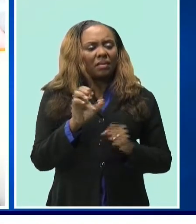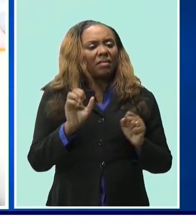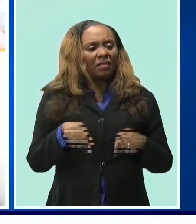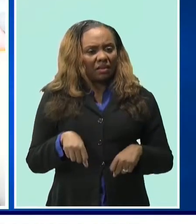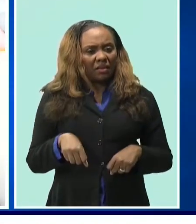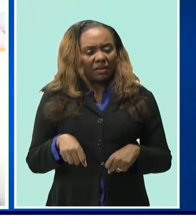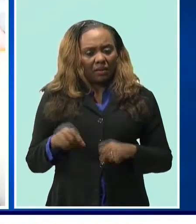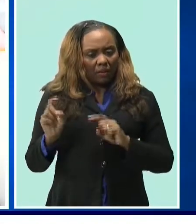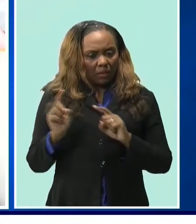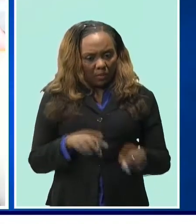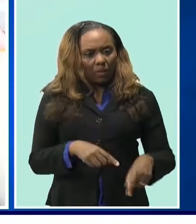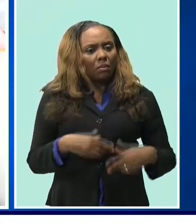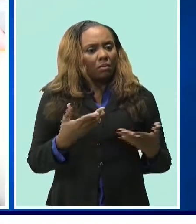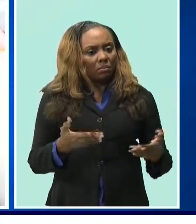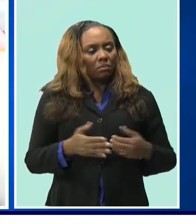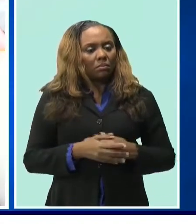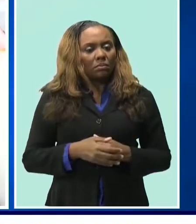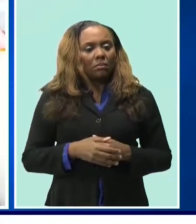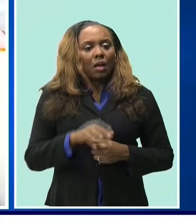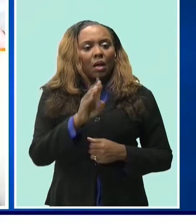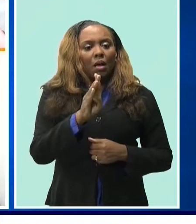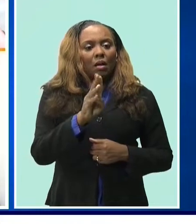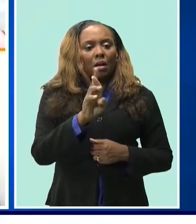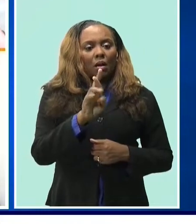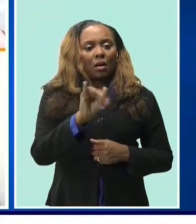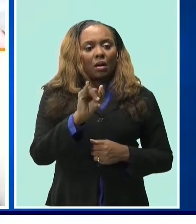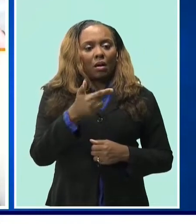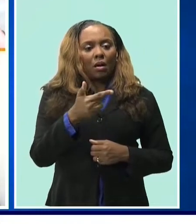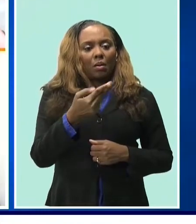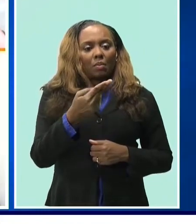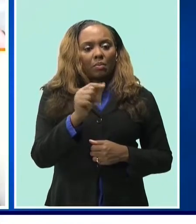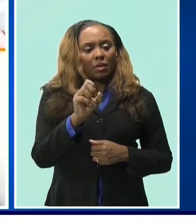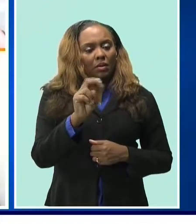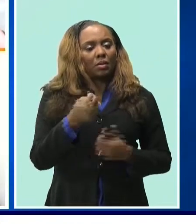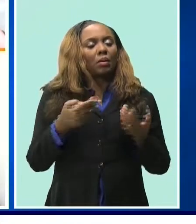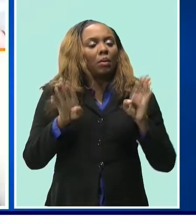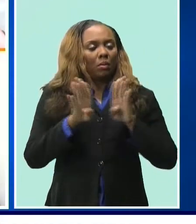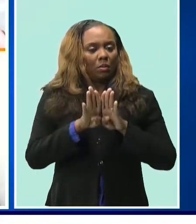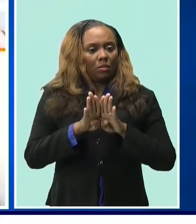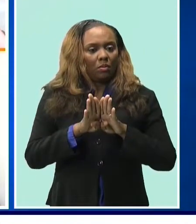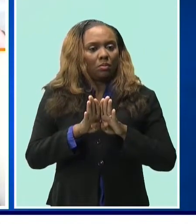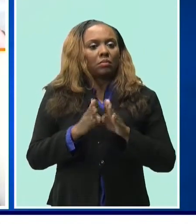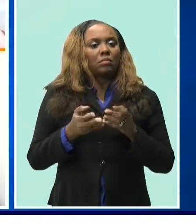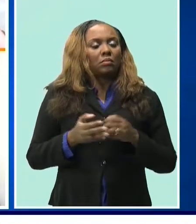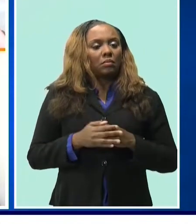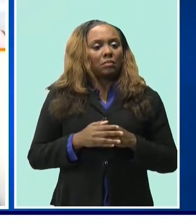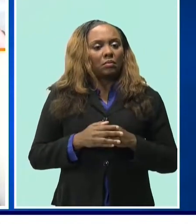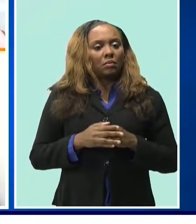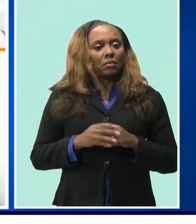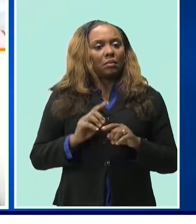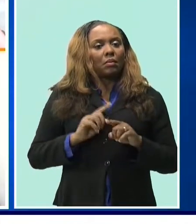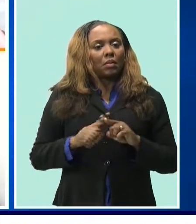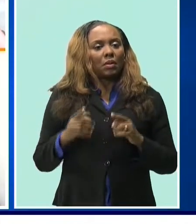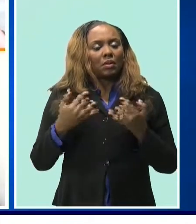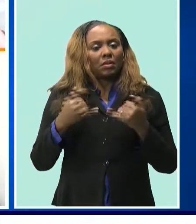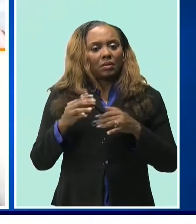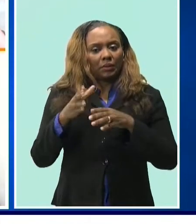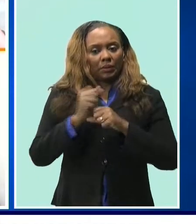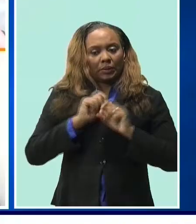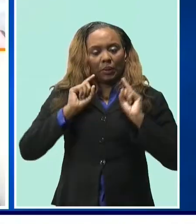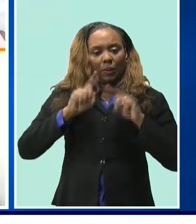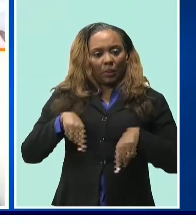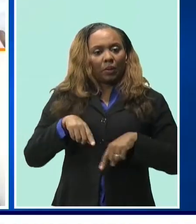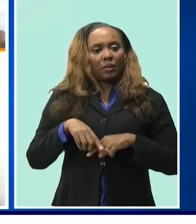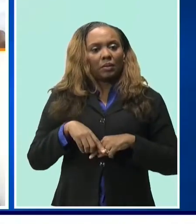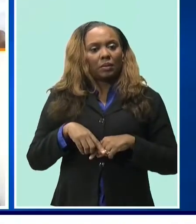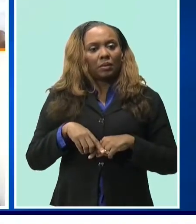taking online orders. They're taking orders from their customers and they're supplying to the supermarkets. And they have